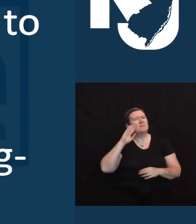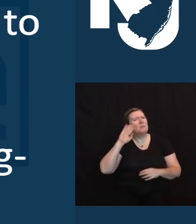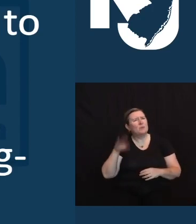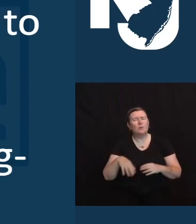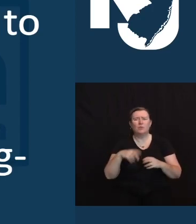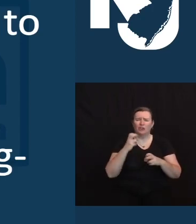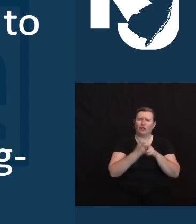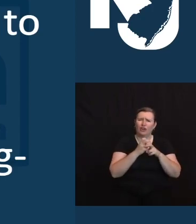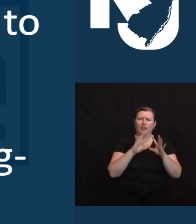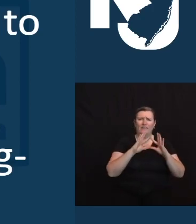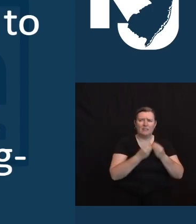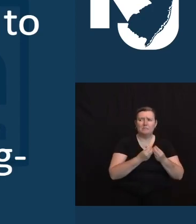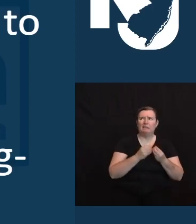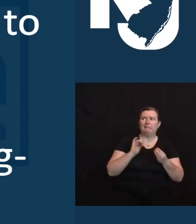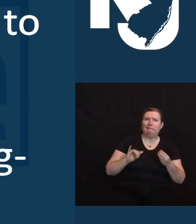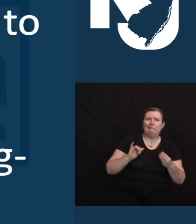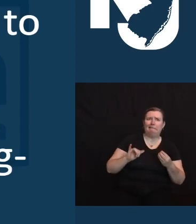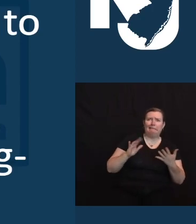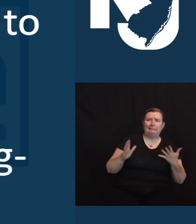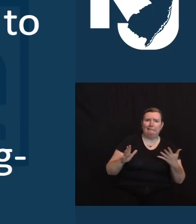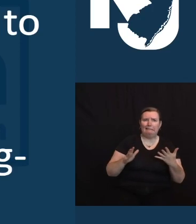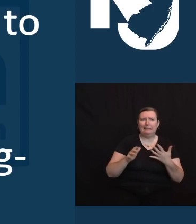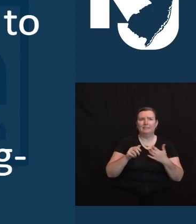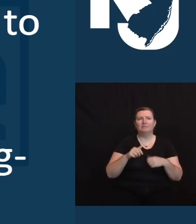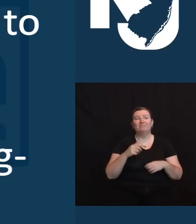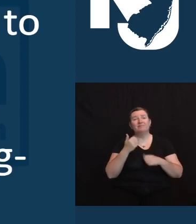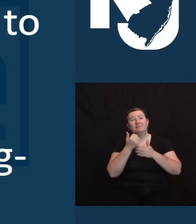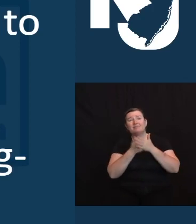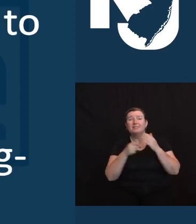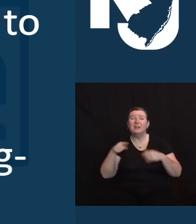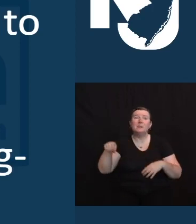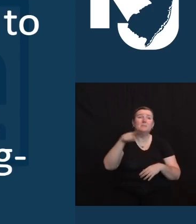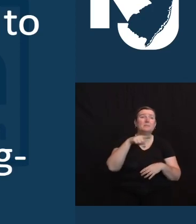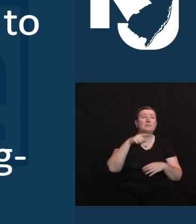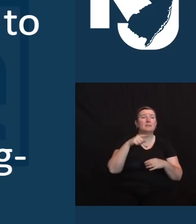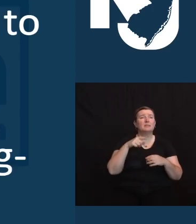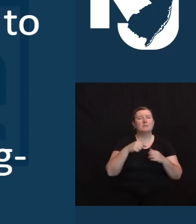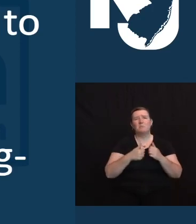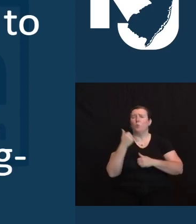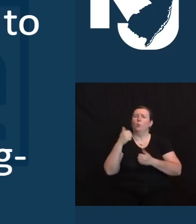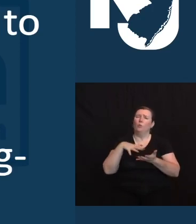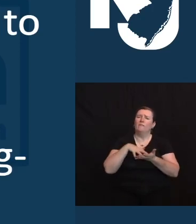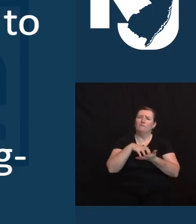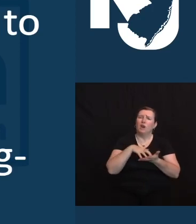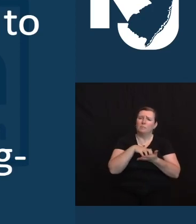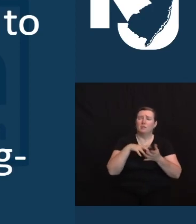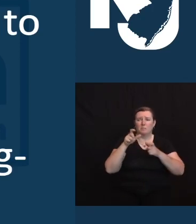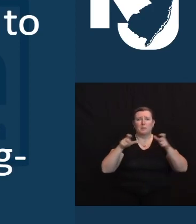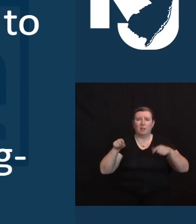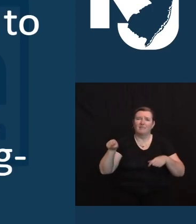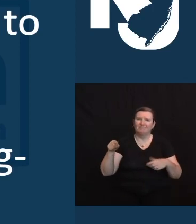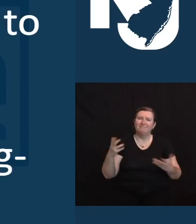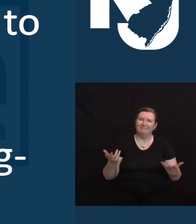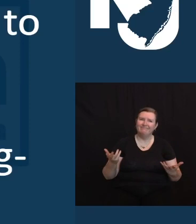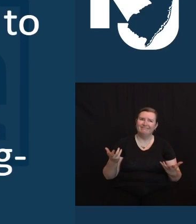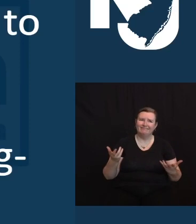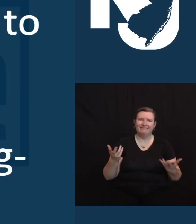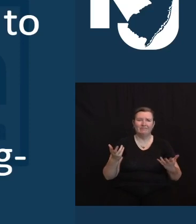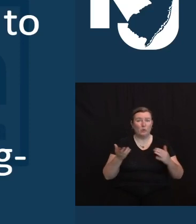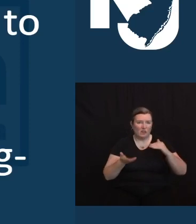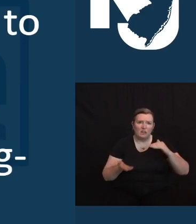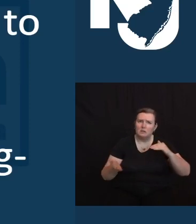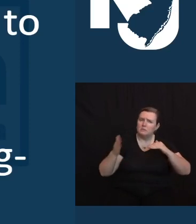mentioned before, when it comes to some of our state's most vulnerable residents, we have had to take extra precautions to save lives.